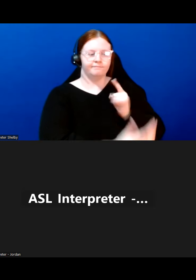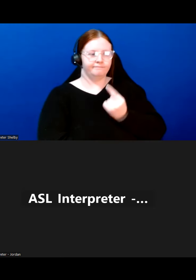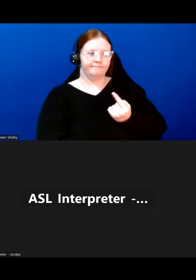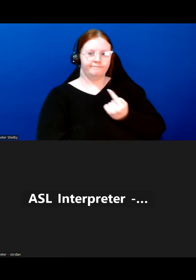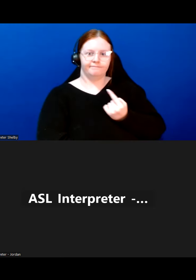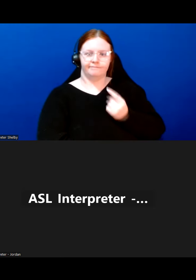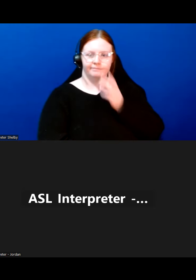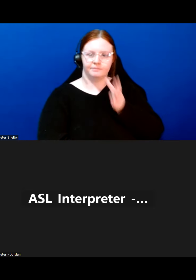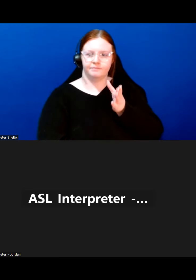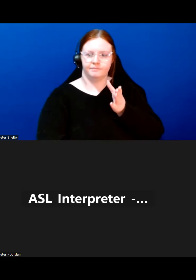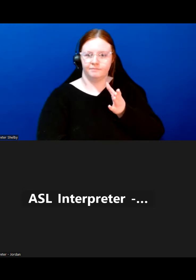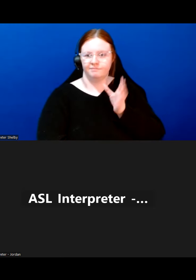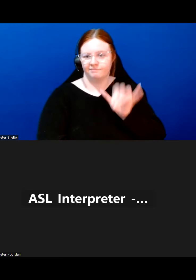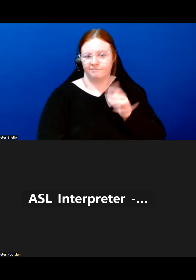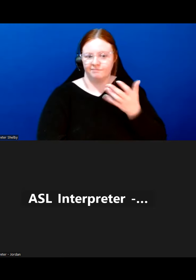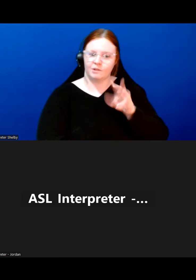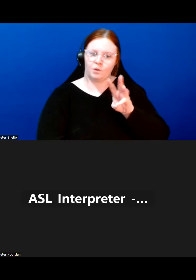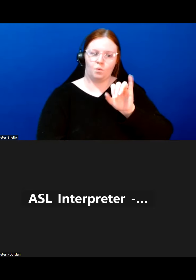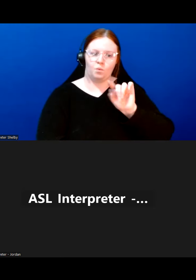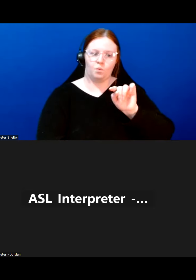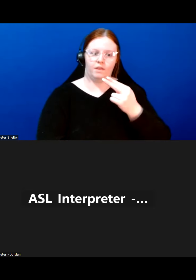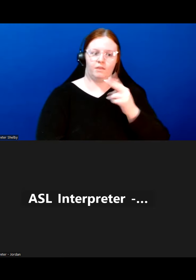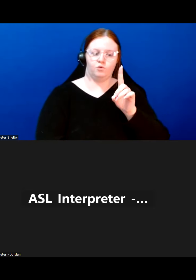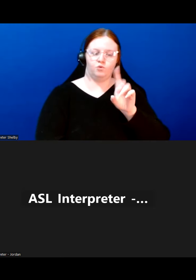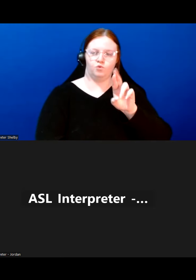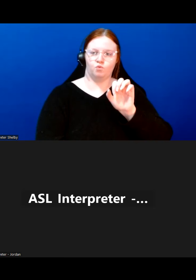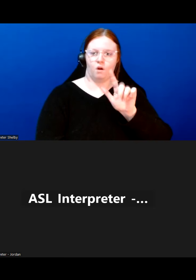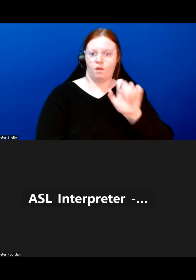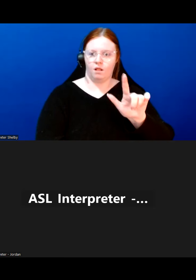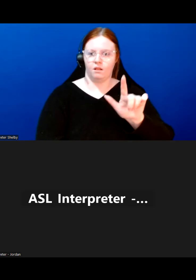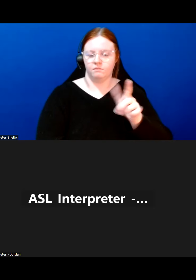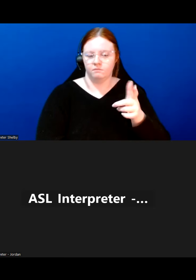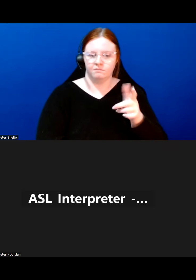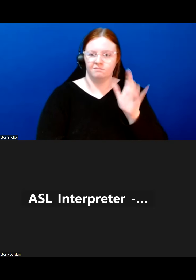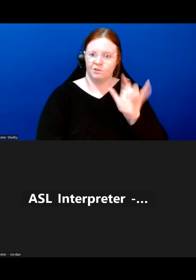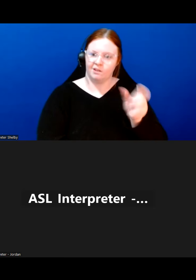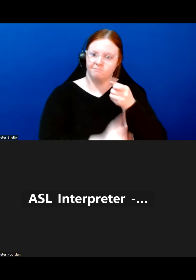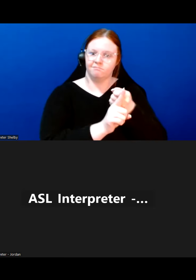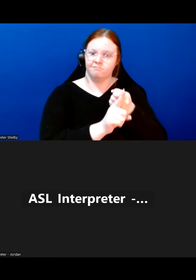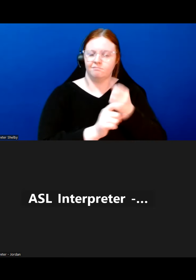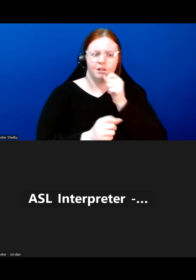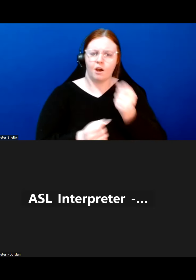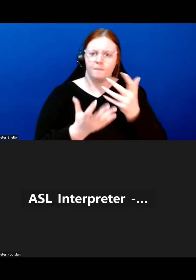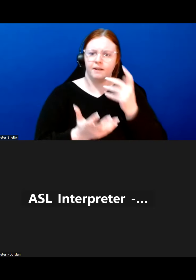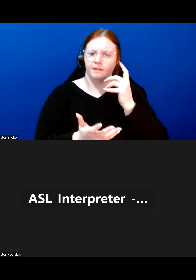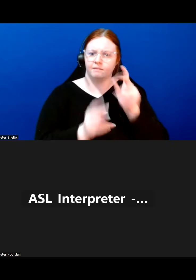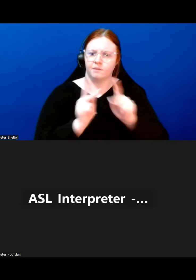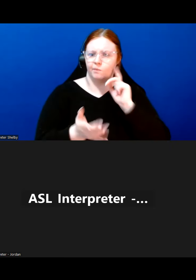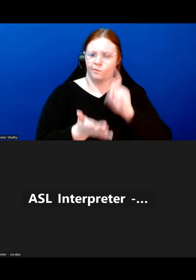the withdrawal side of hearing loss is a really, really big thing that not everybody recognizes.